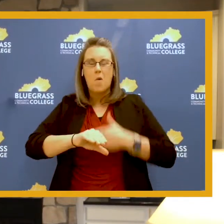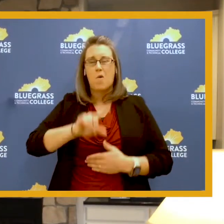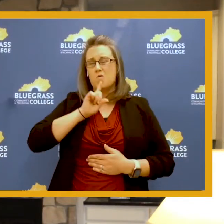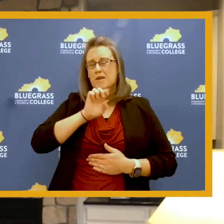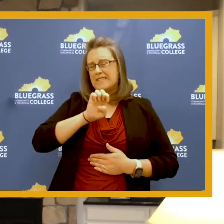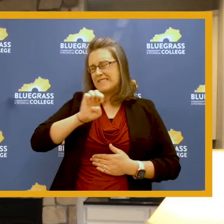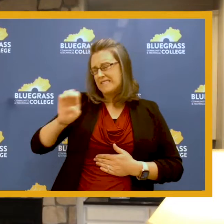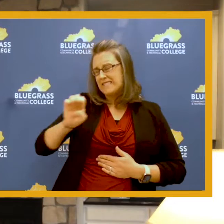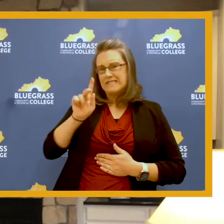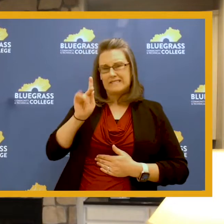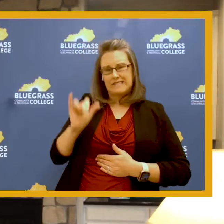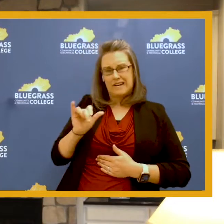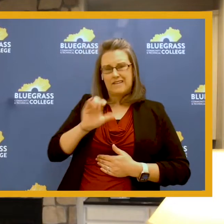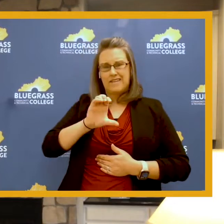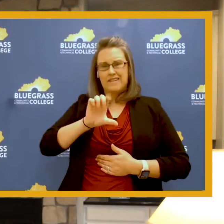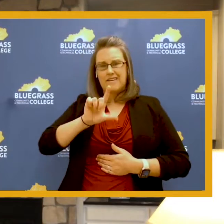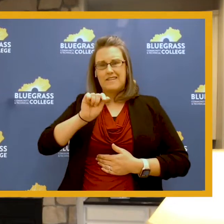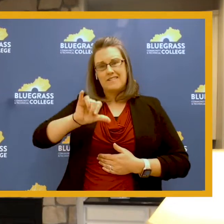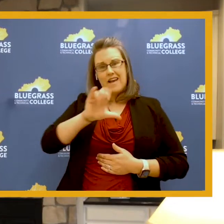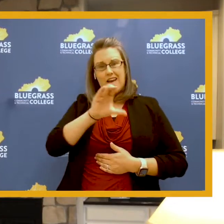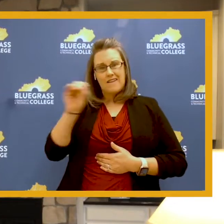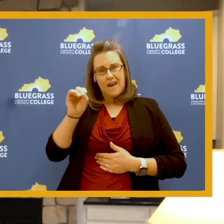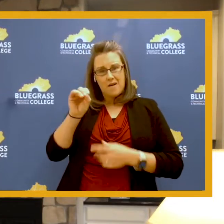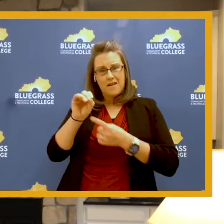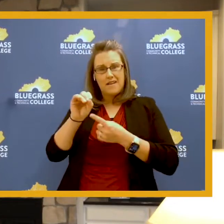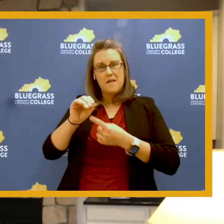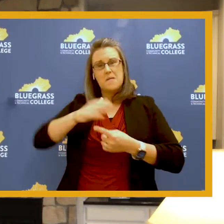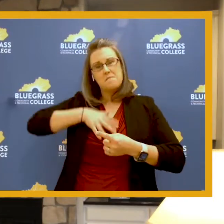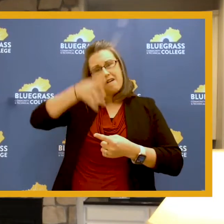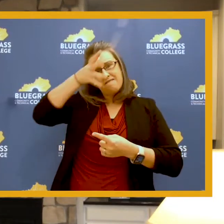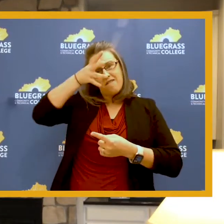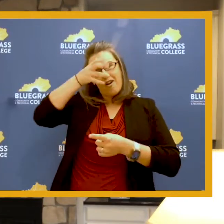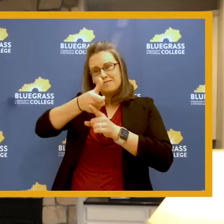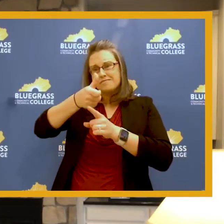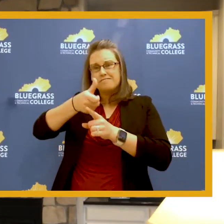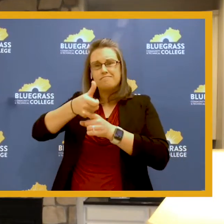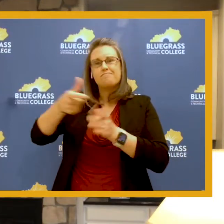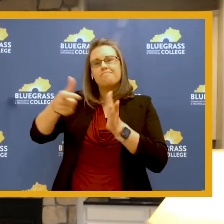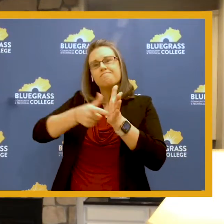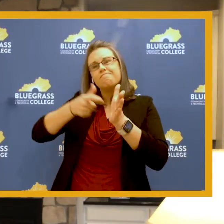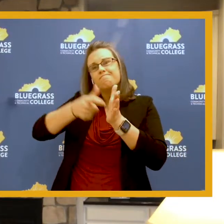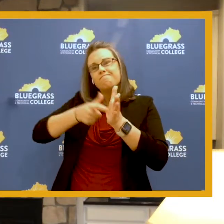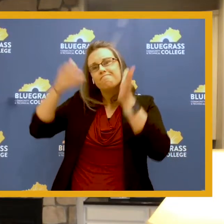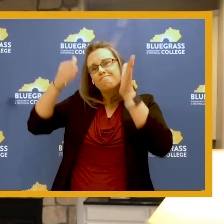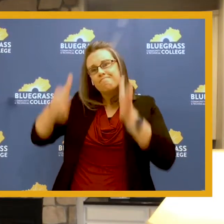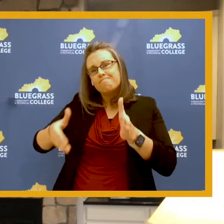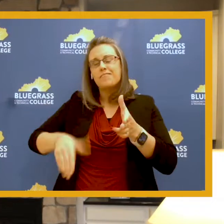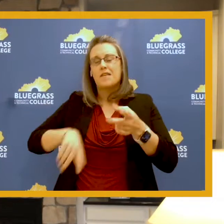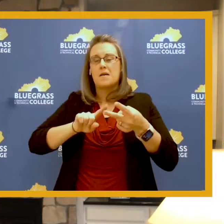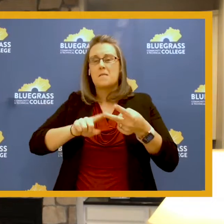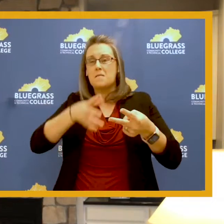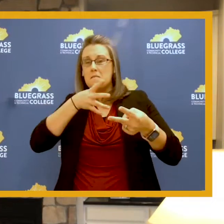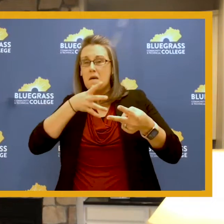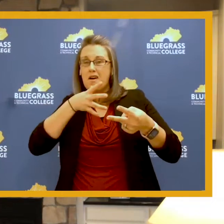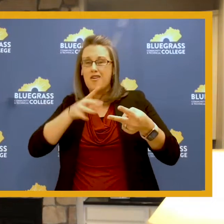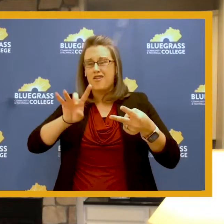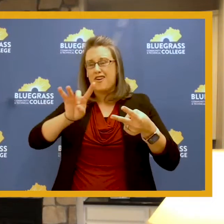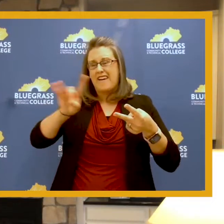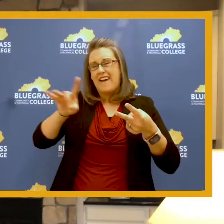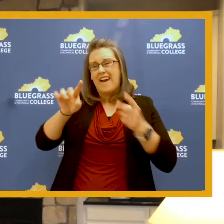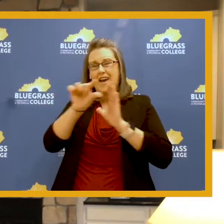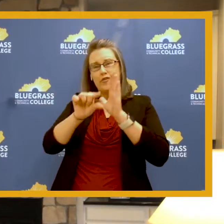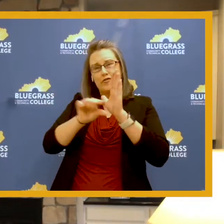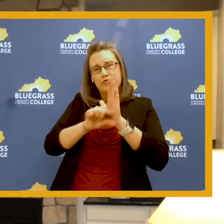log cabin to an illiterate father who was a sharecropper also and a coal miner, and a mother who had an eighth grade